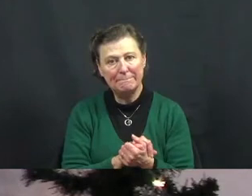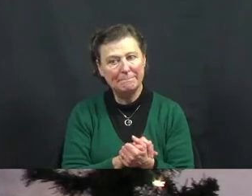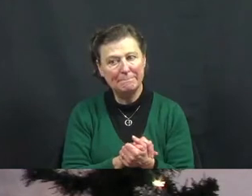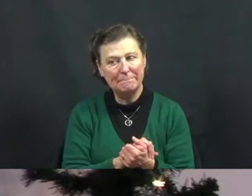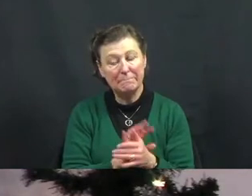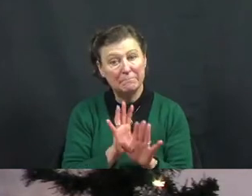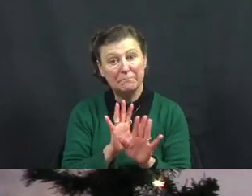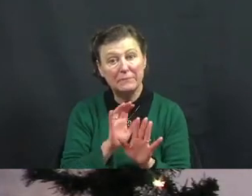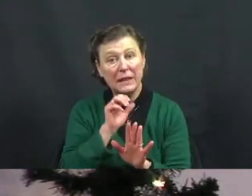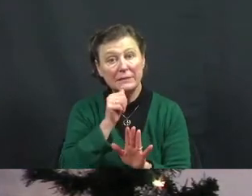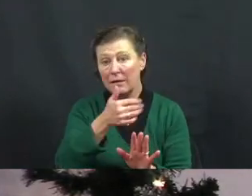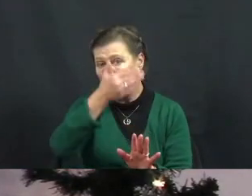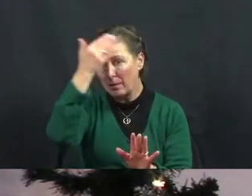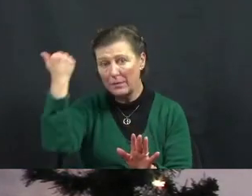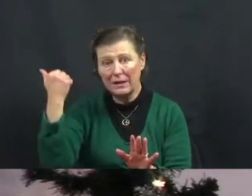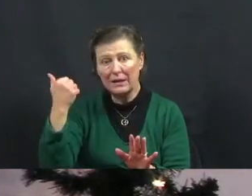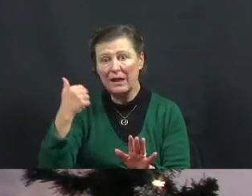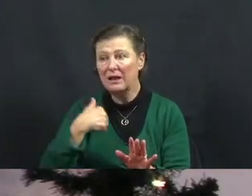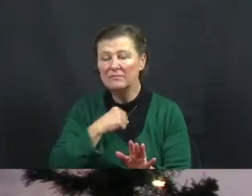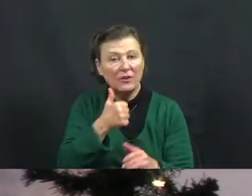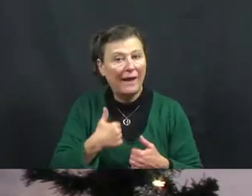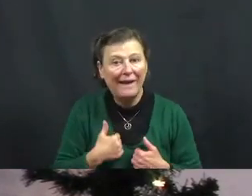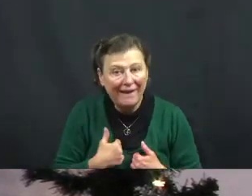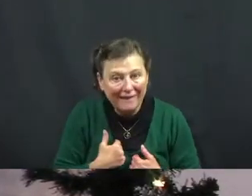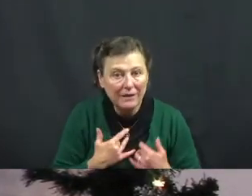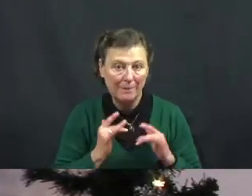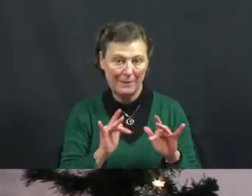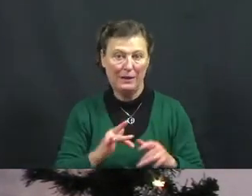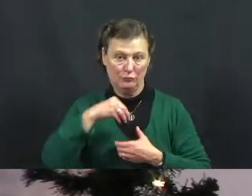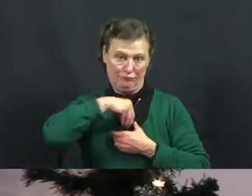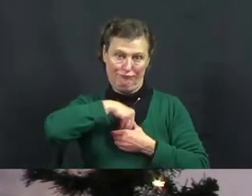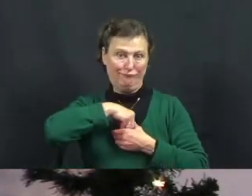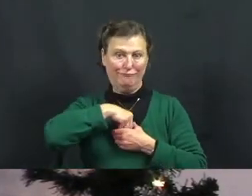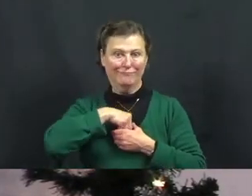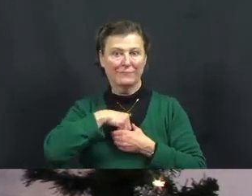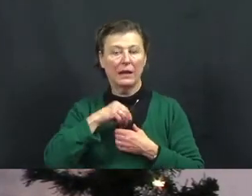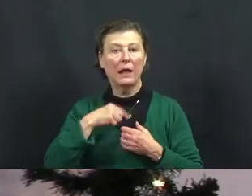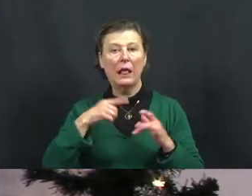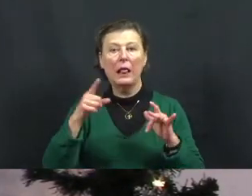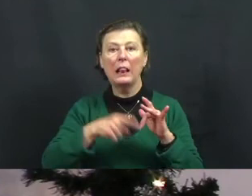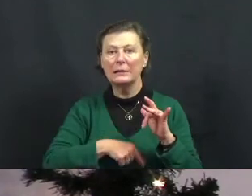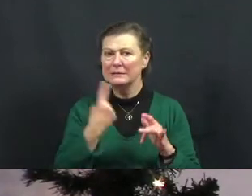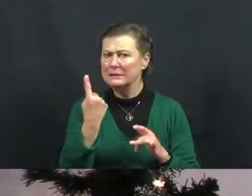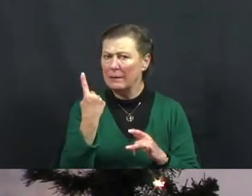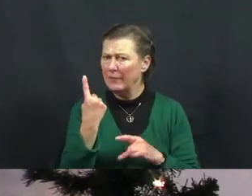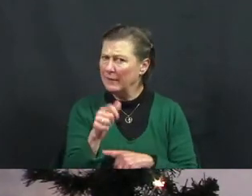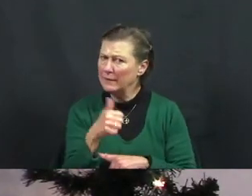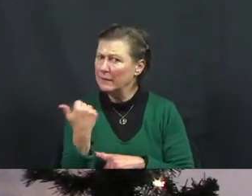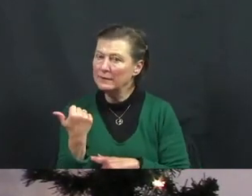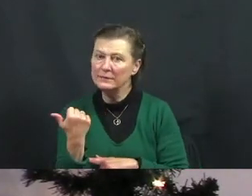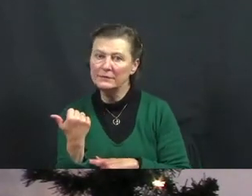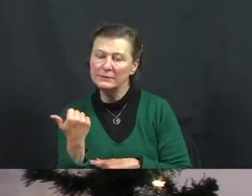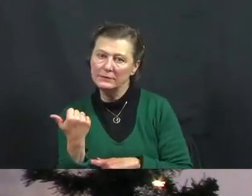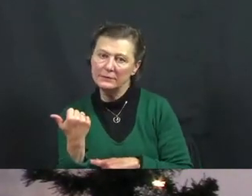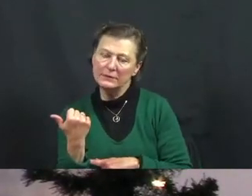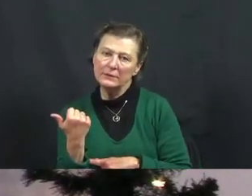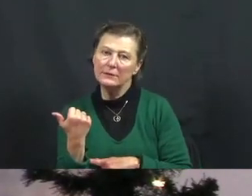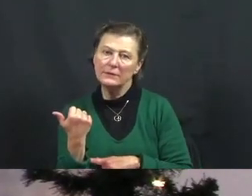not because I lacked compassion. I lacked something else.